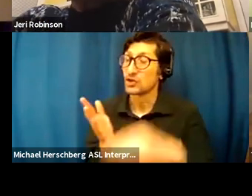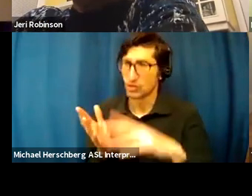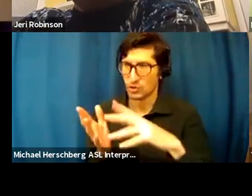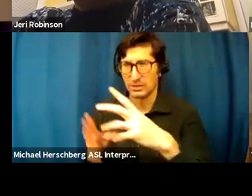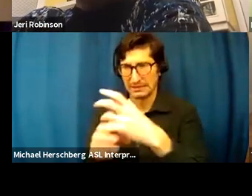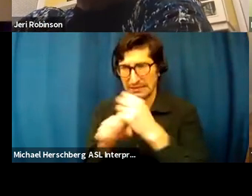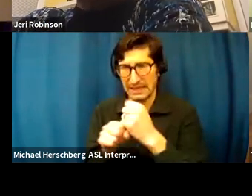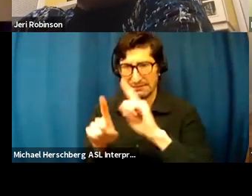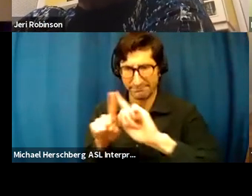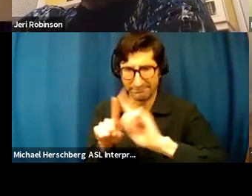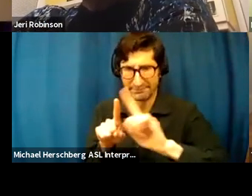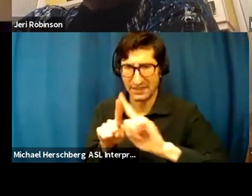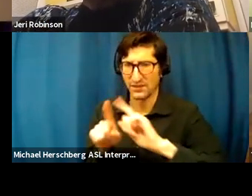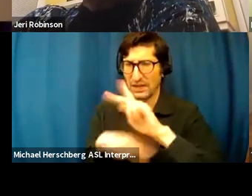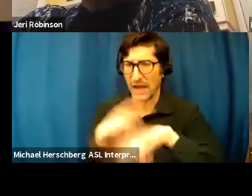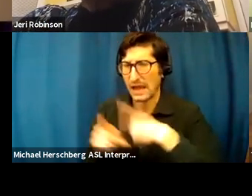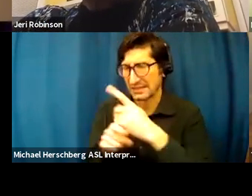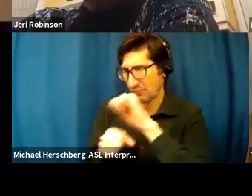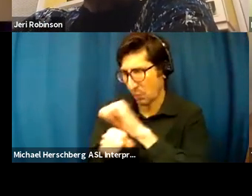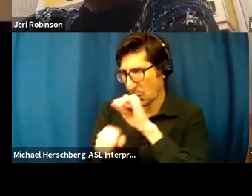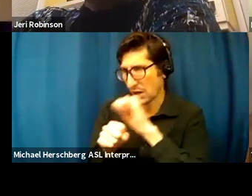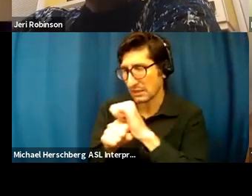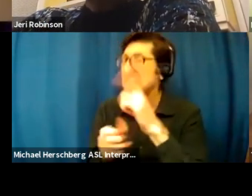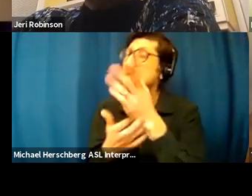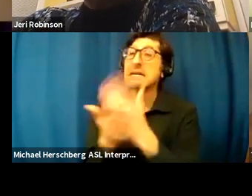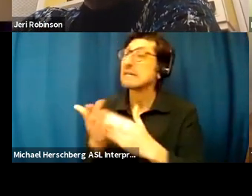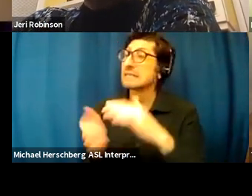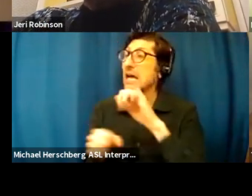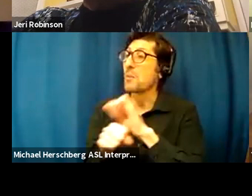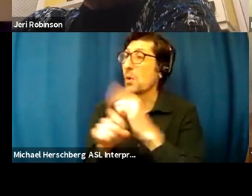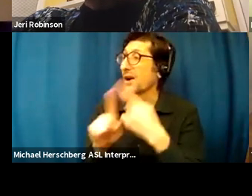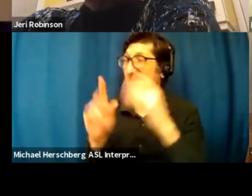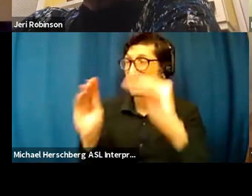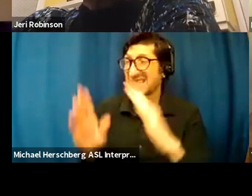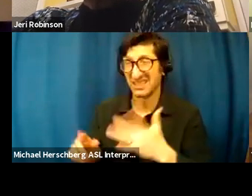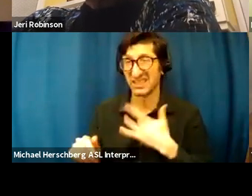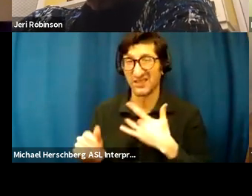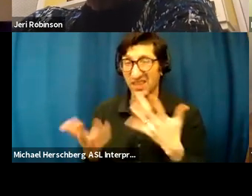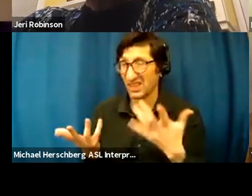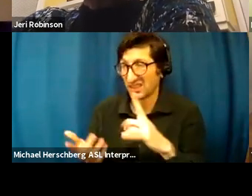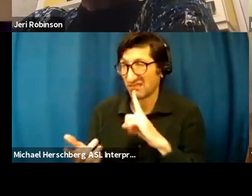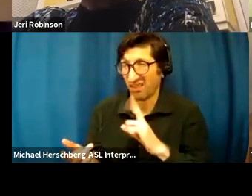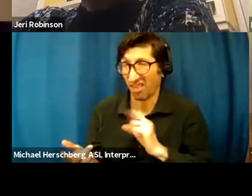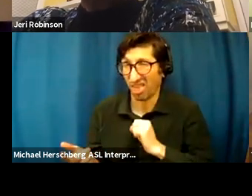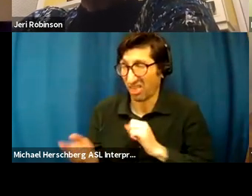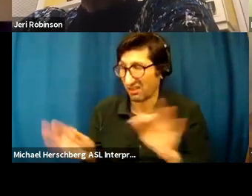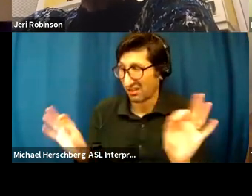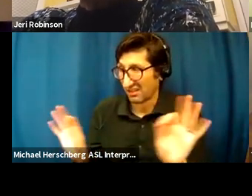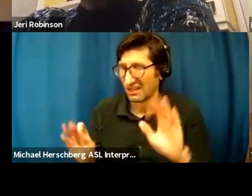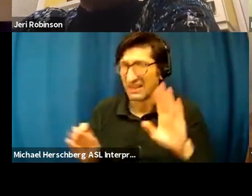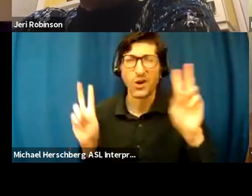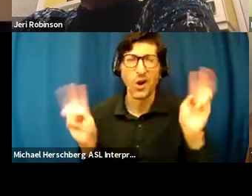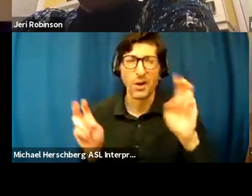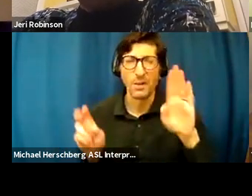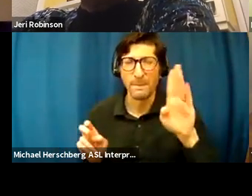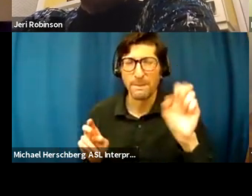receiving, you know, that some of it appears to be busy work. Yes. And, you know, and clearly as I listen to the subcommittees that